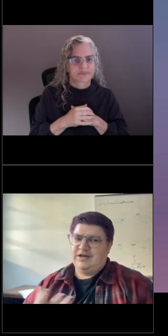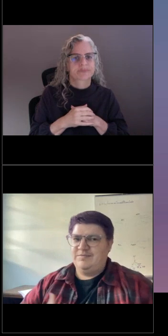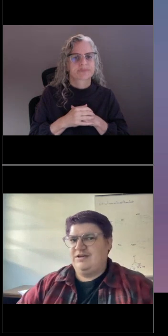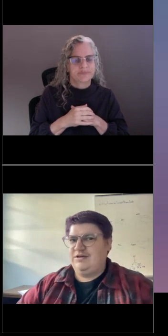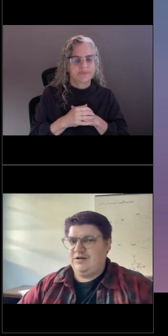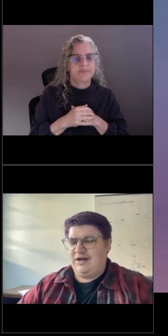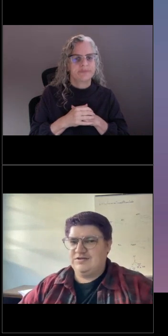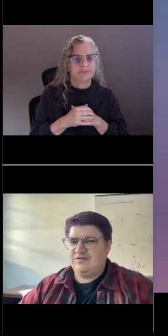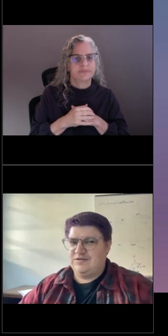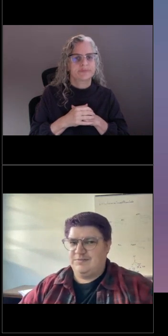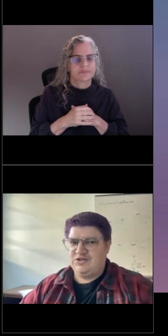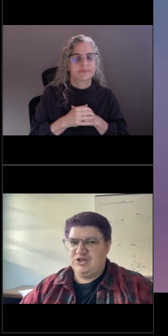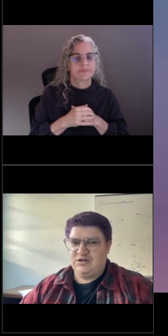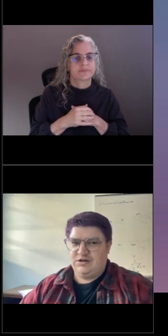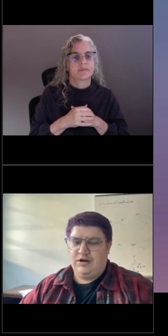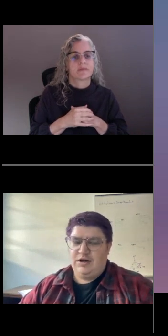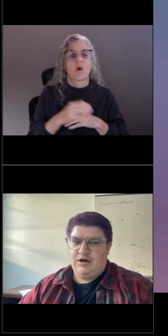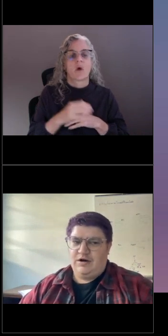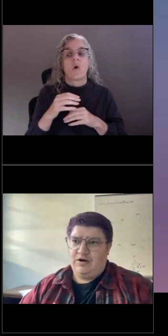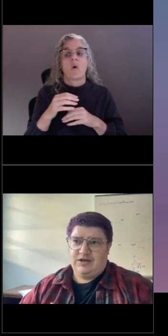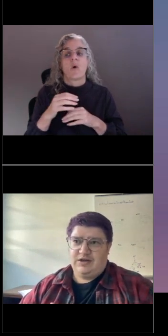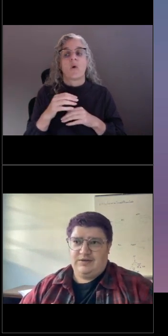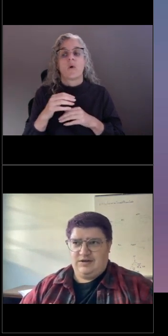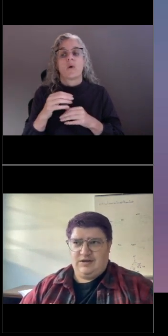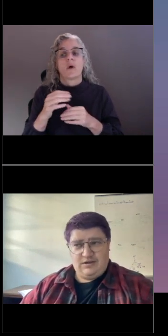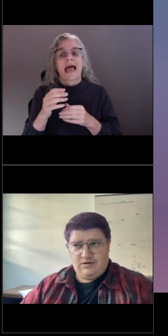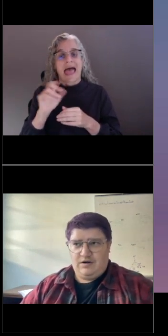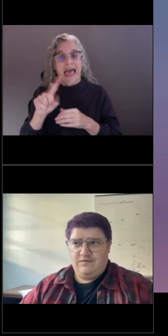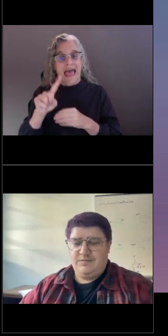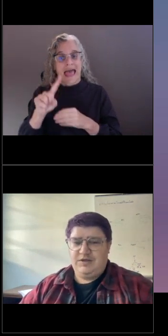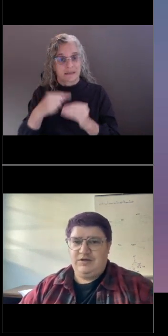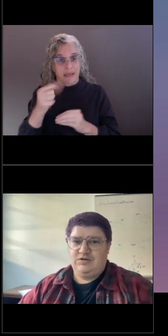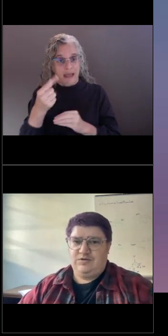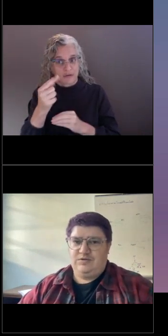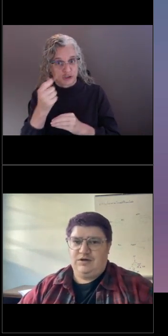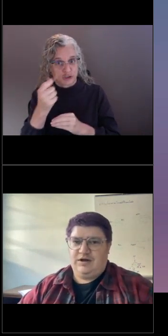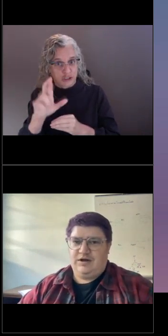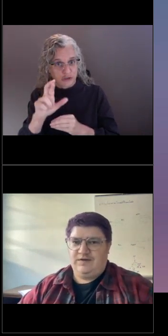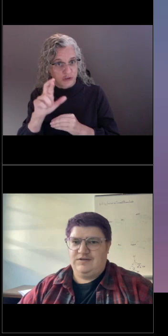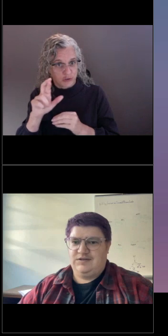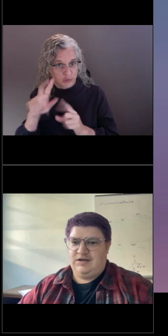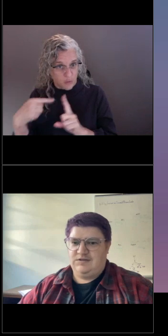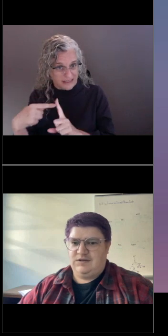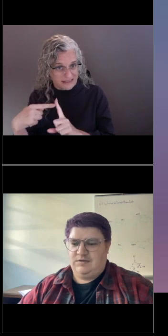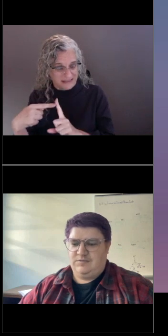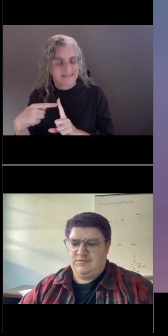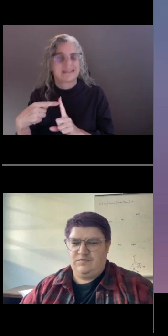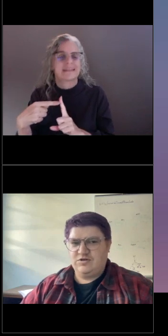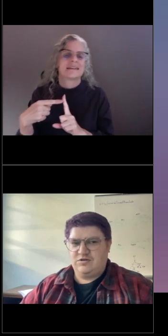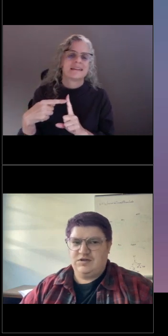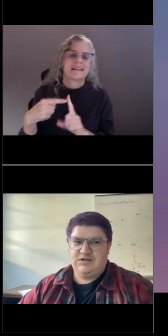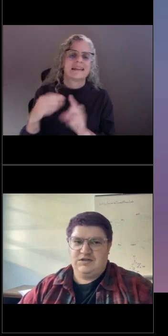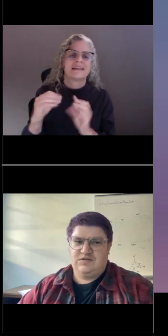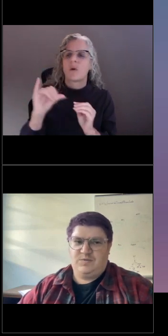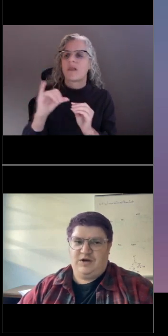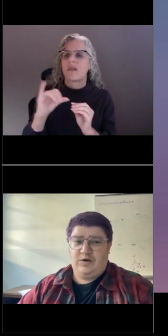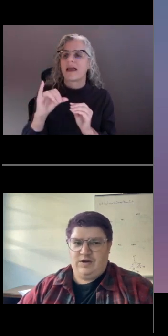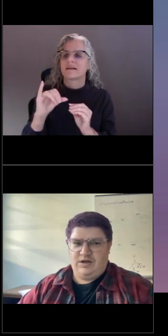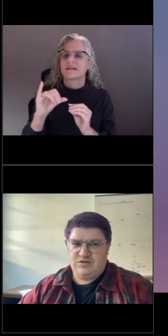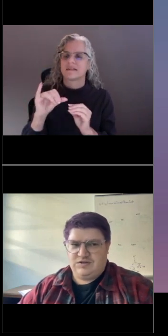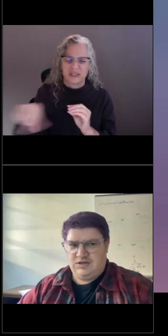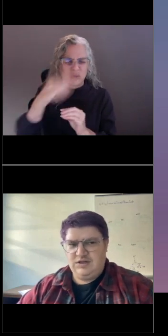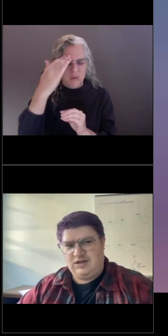the times that you're going to ask for somebody's gender are times that I think are familiar to a lot of us as sort of social scientists,